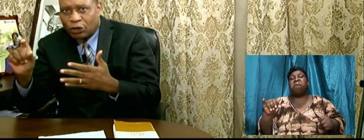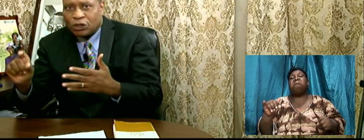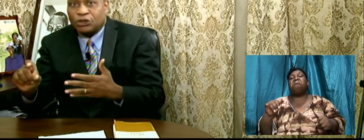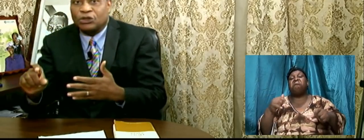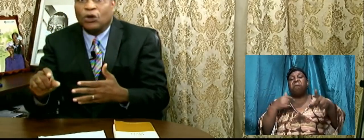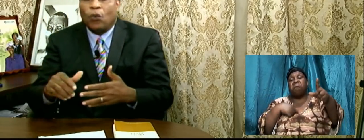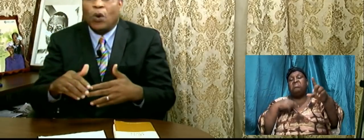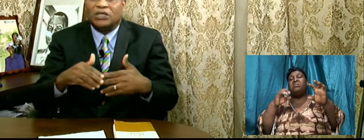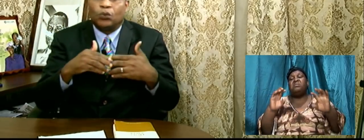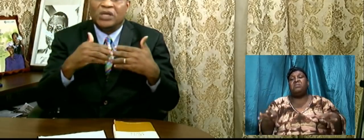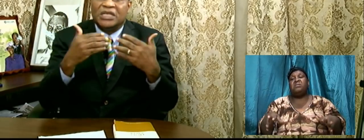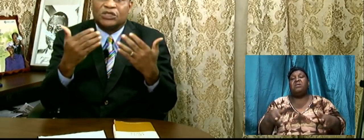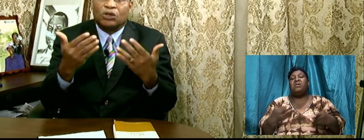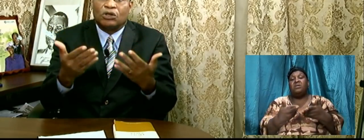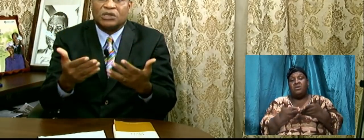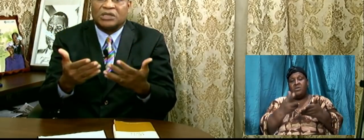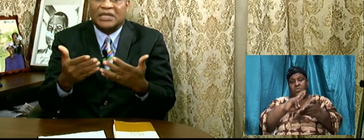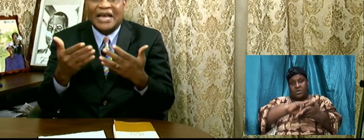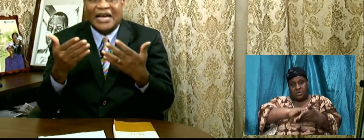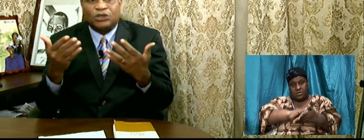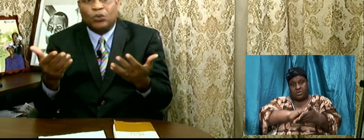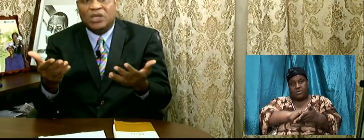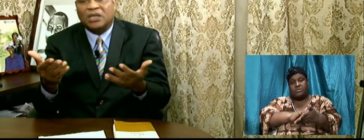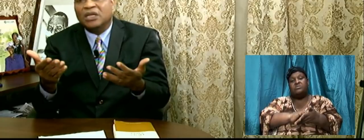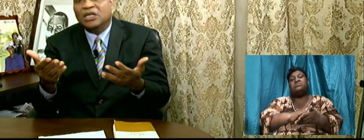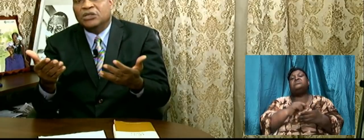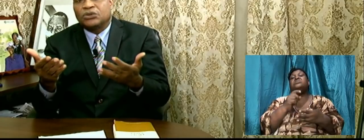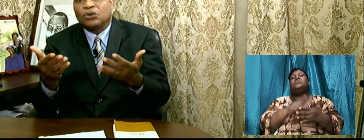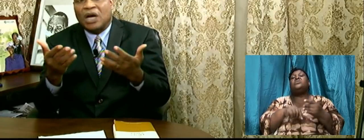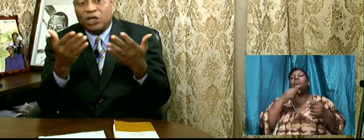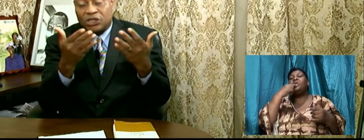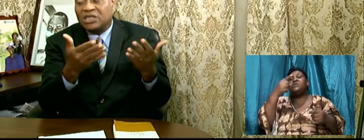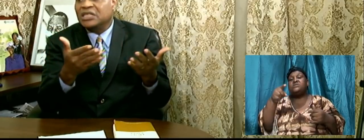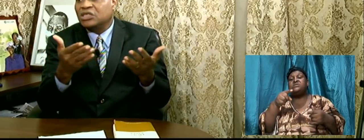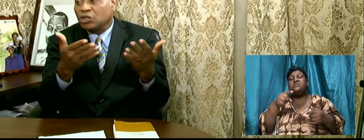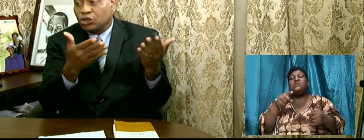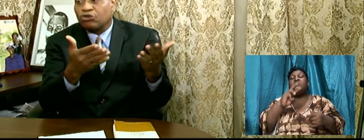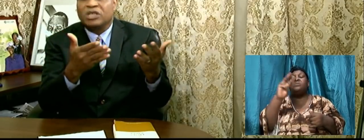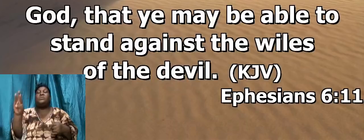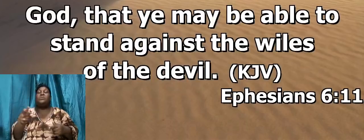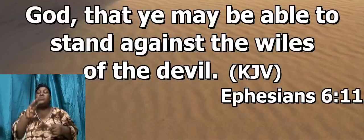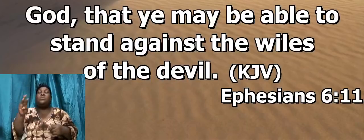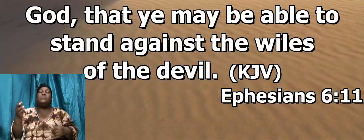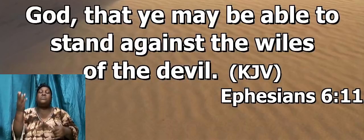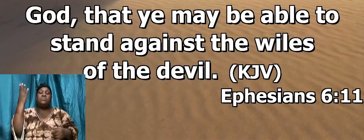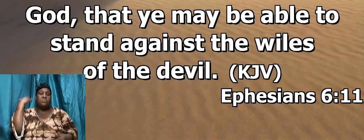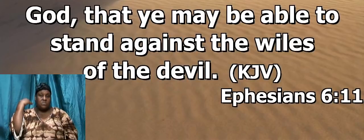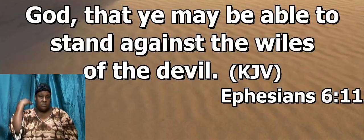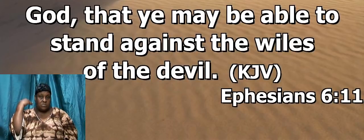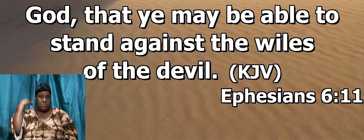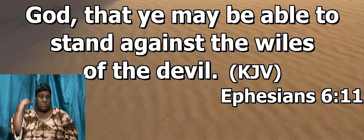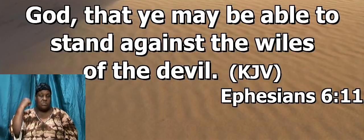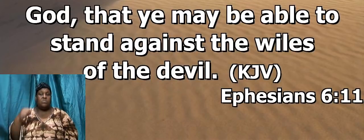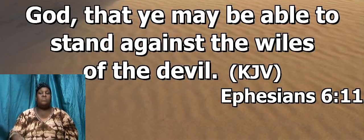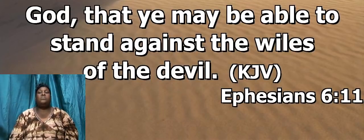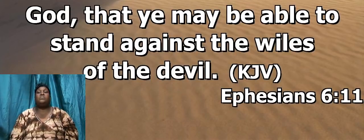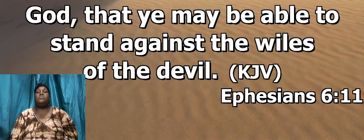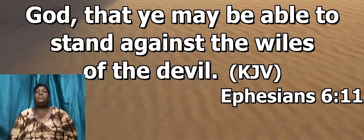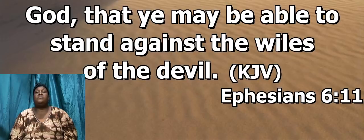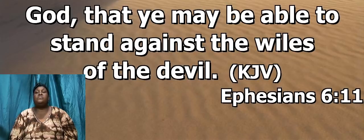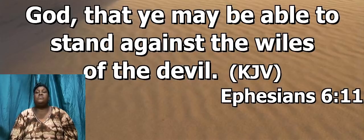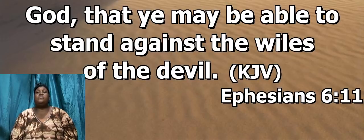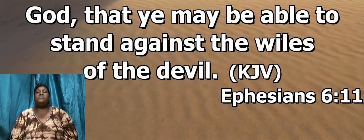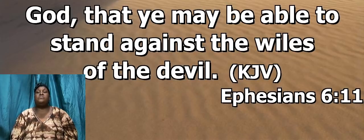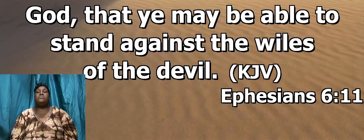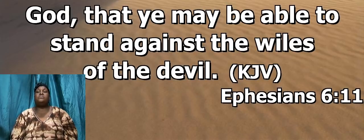rehearse what we discussed last week. So you are seeing this on your screen, Ephesians chapter 6 and verse 11.